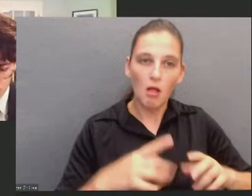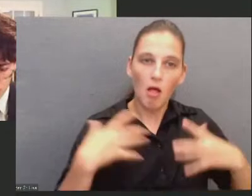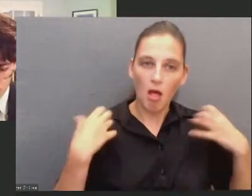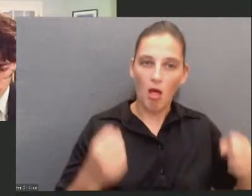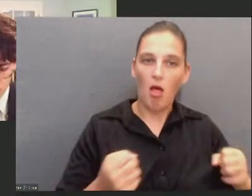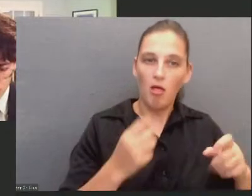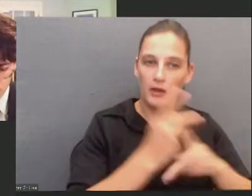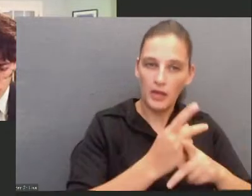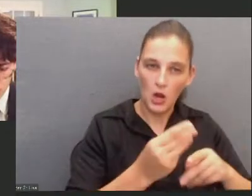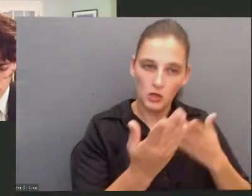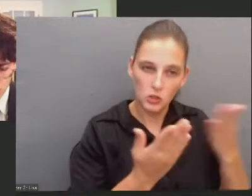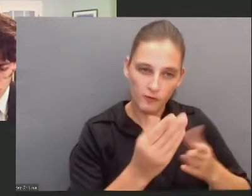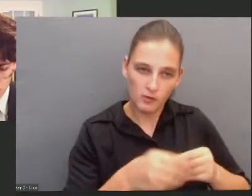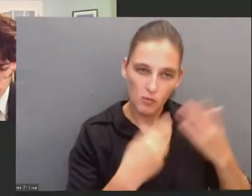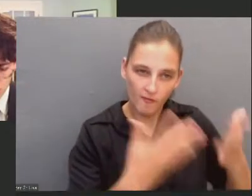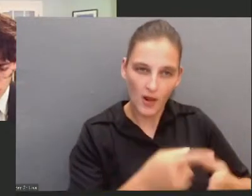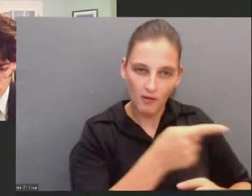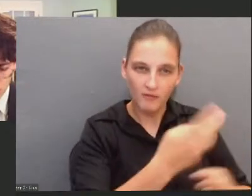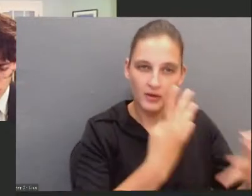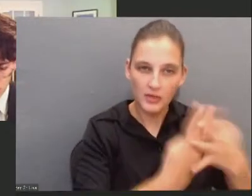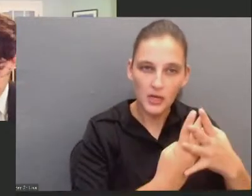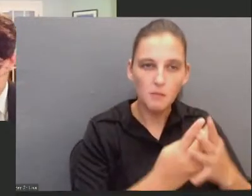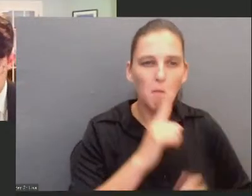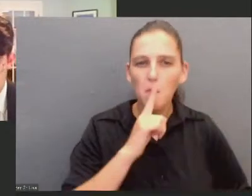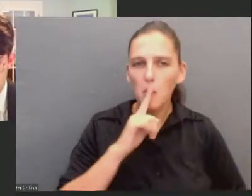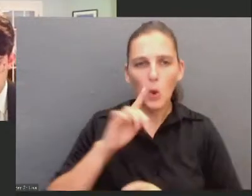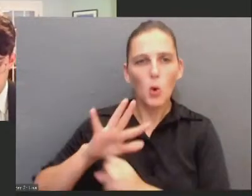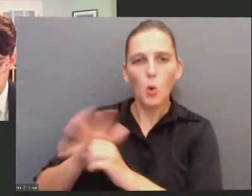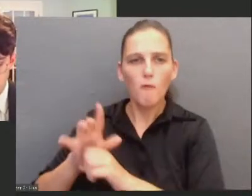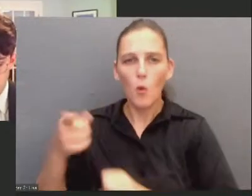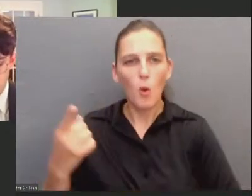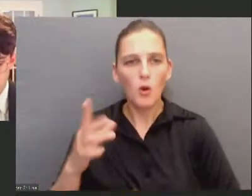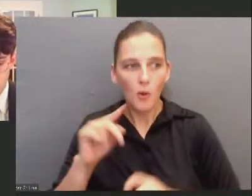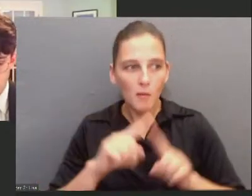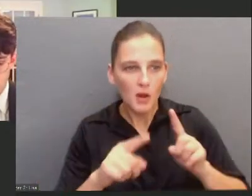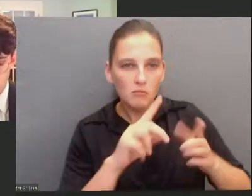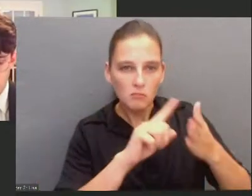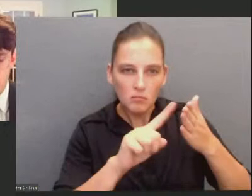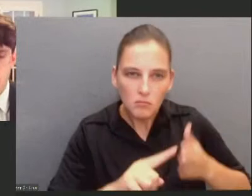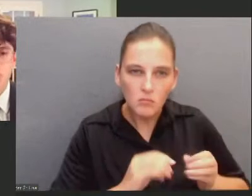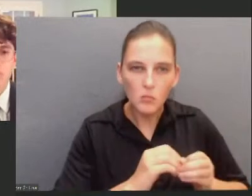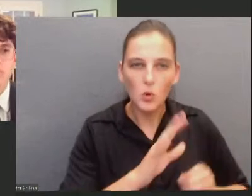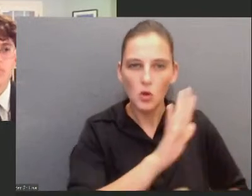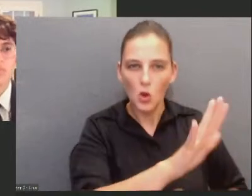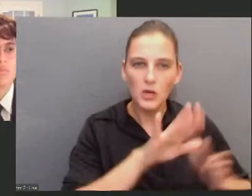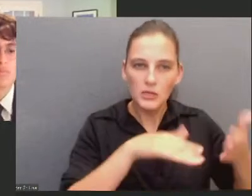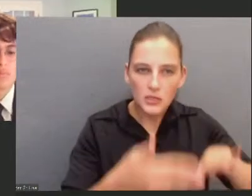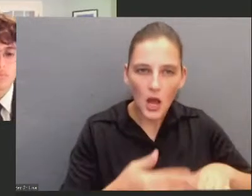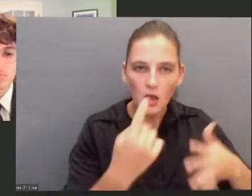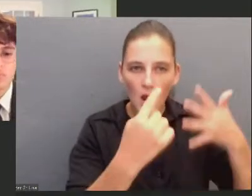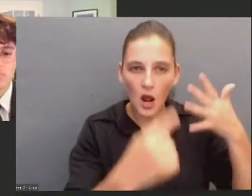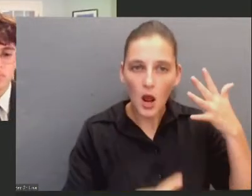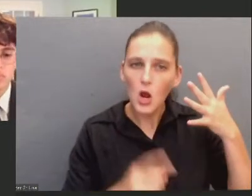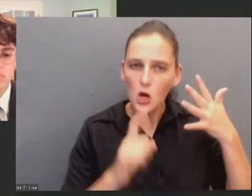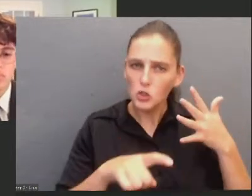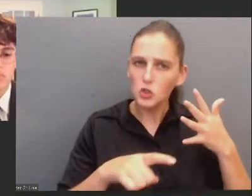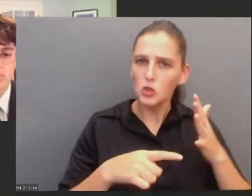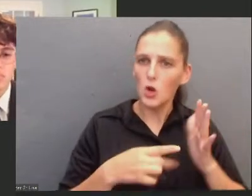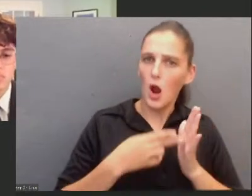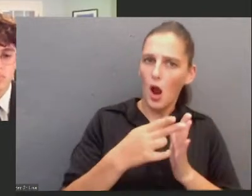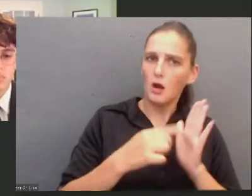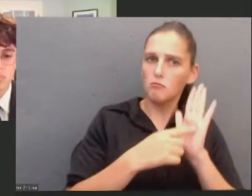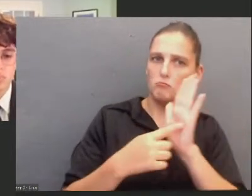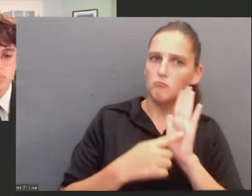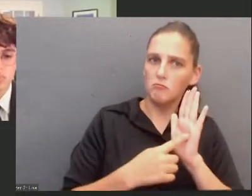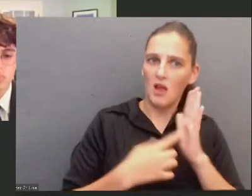around injury, and build a system that's honest about the health risks of incarceration, as well as the health of